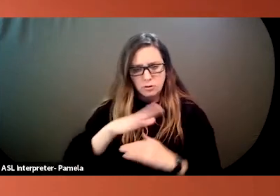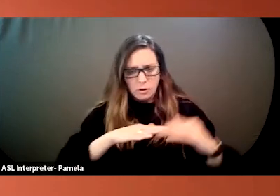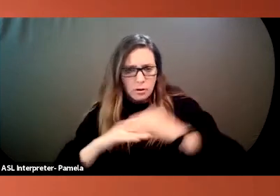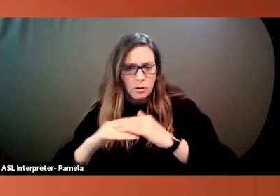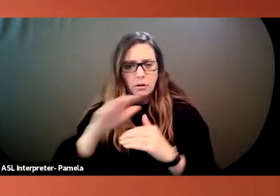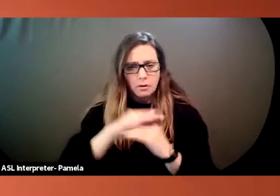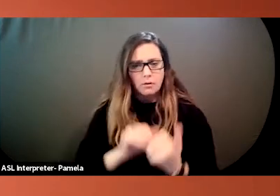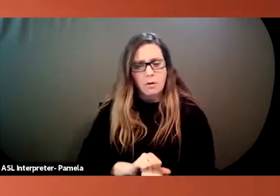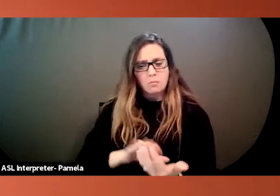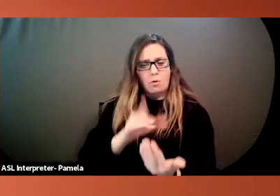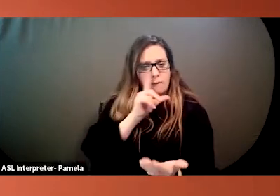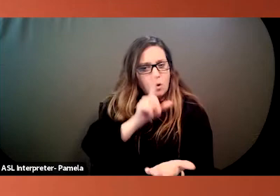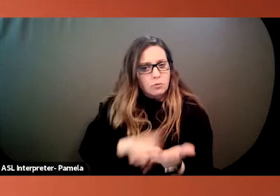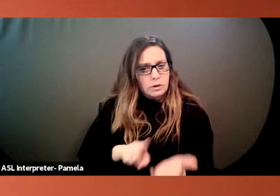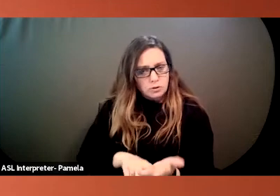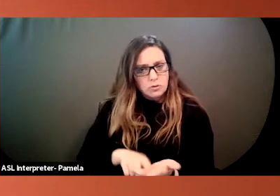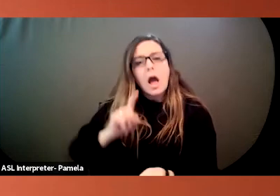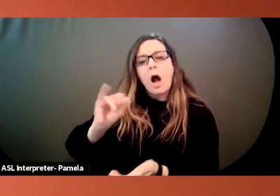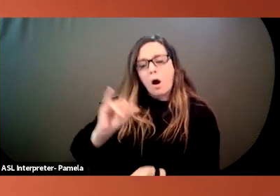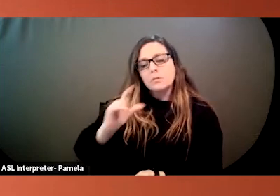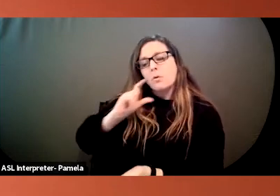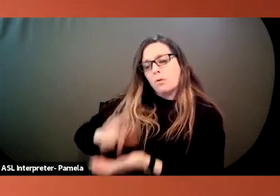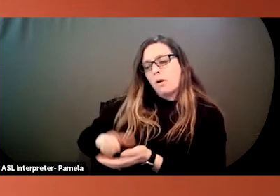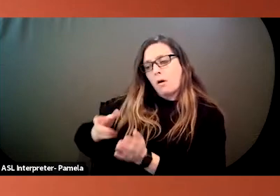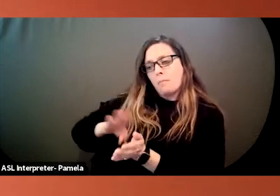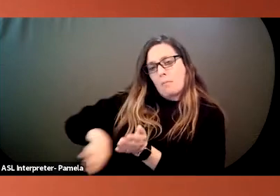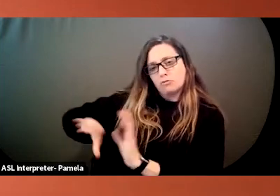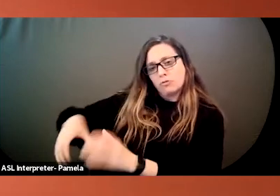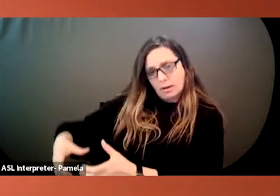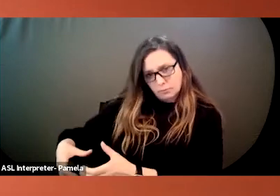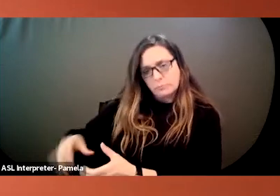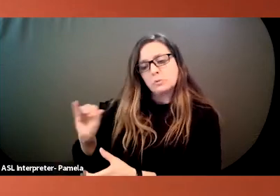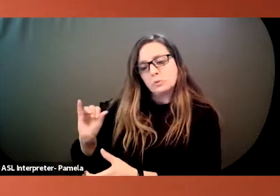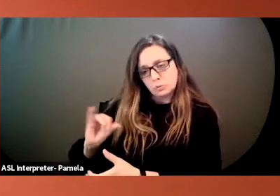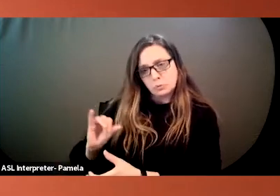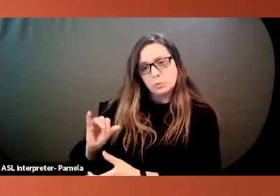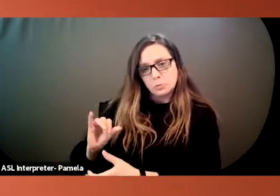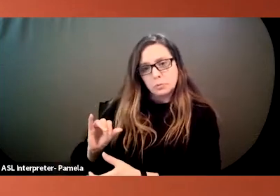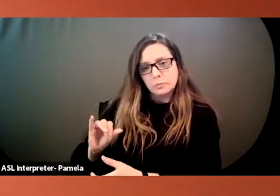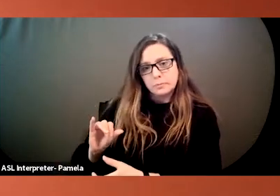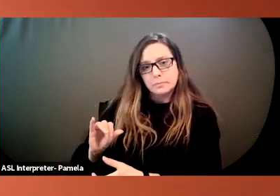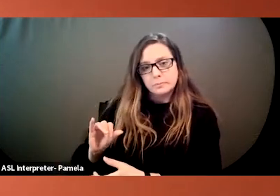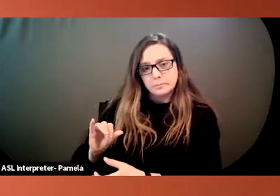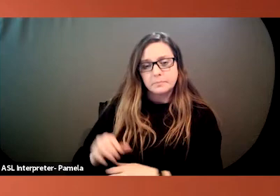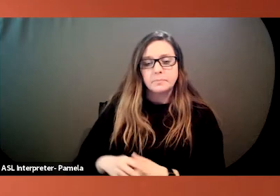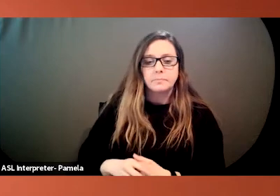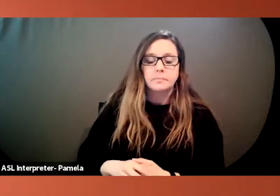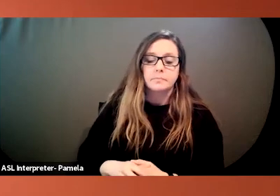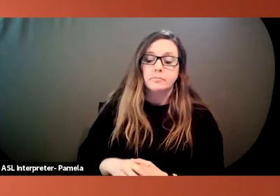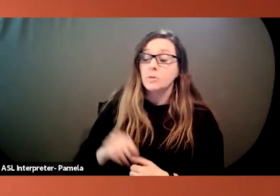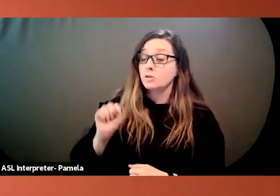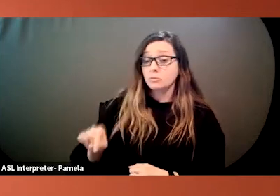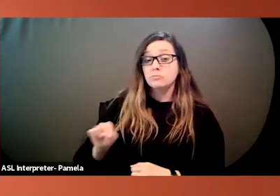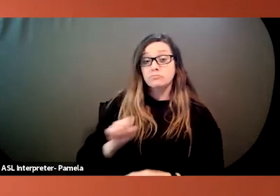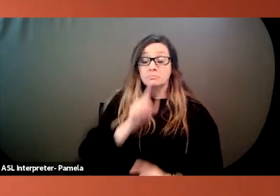peoples. It is important to include members of the groups being studied in their research process, which is why she is